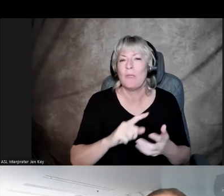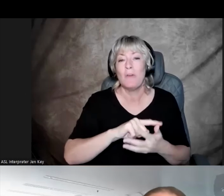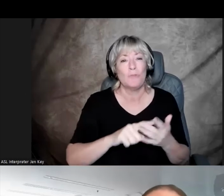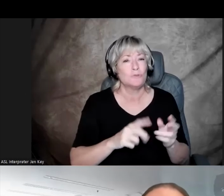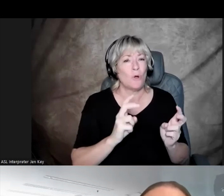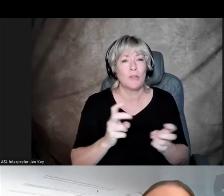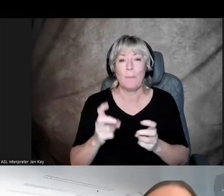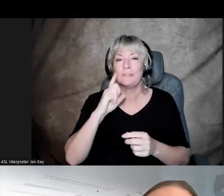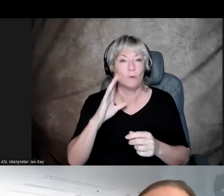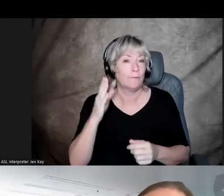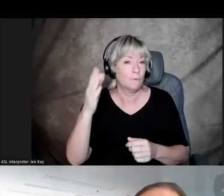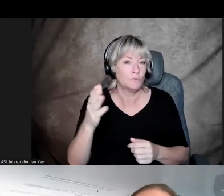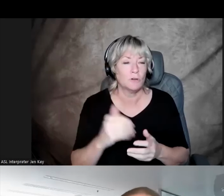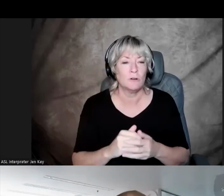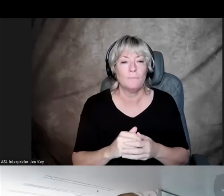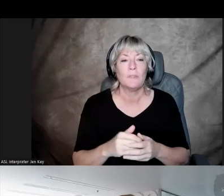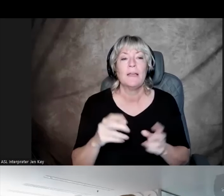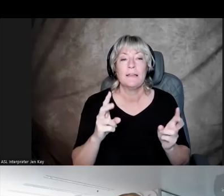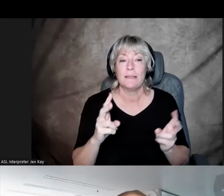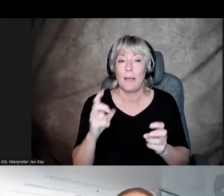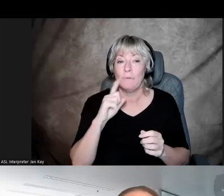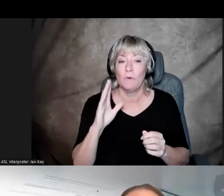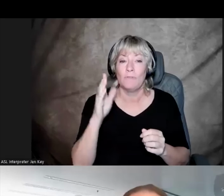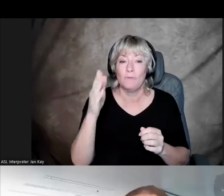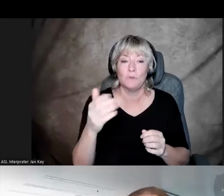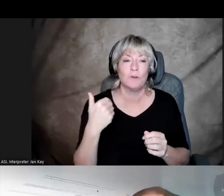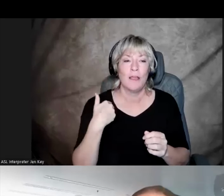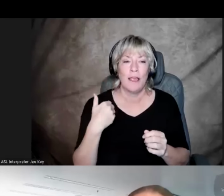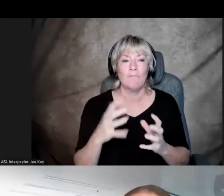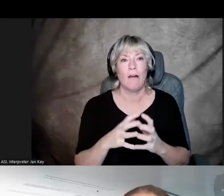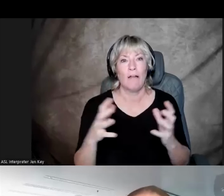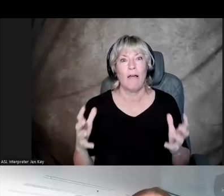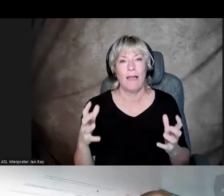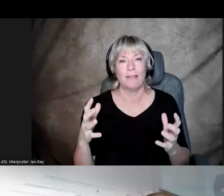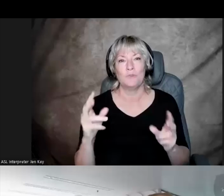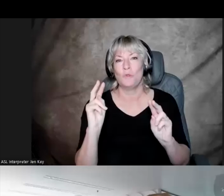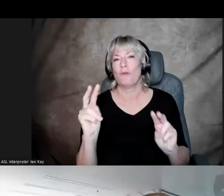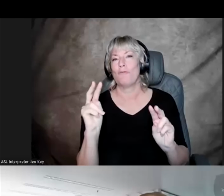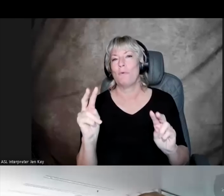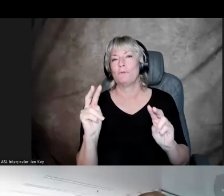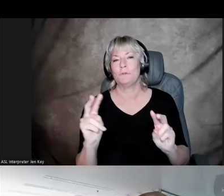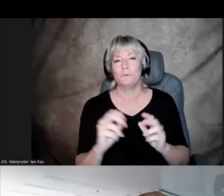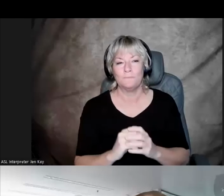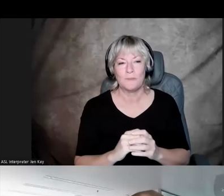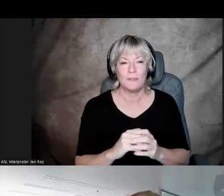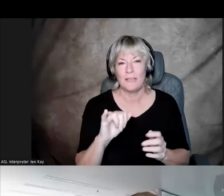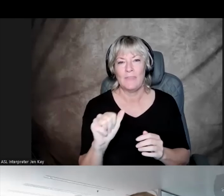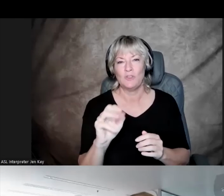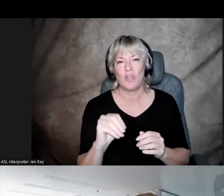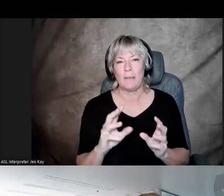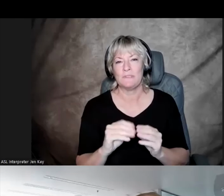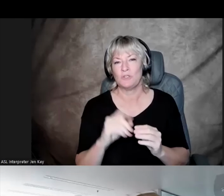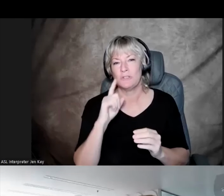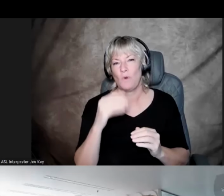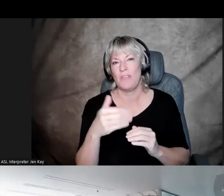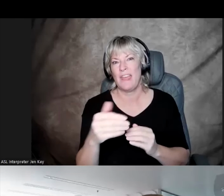for the future. And speaking of topics for the future, we have a lot to look forward to. In our jam sessions over the next